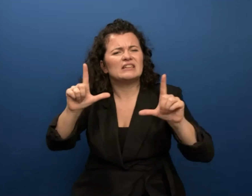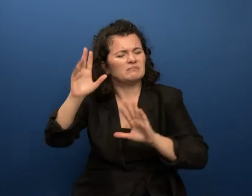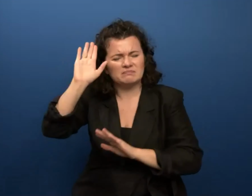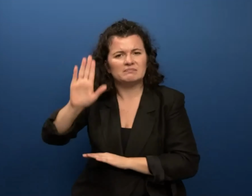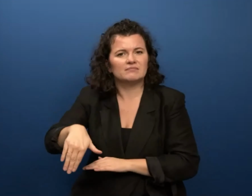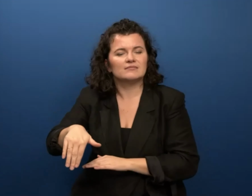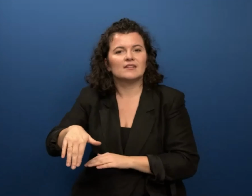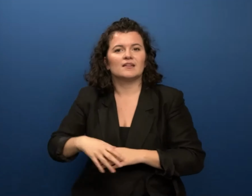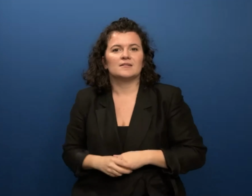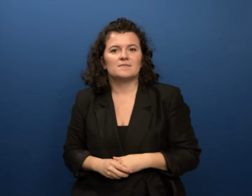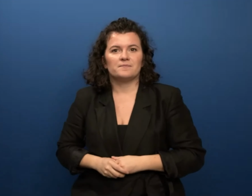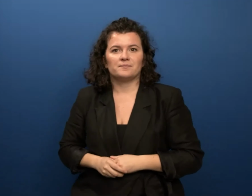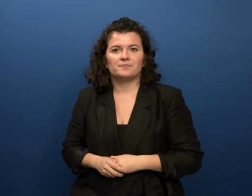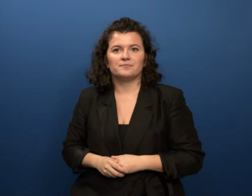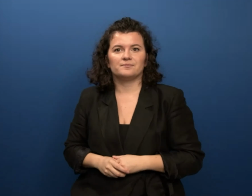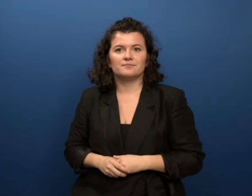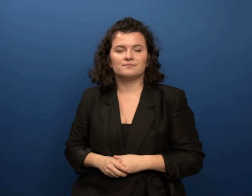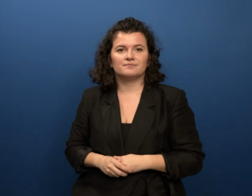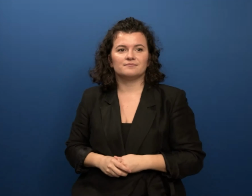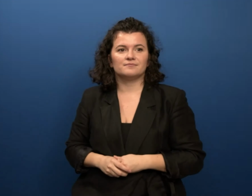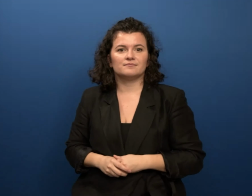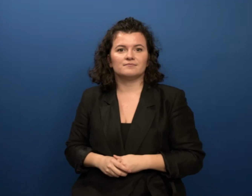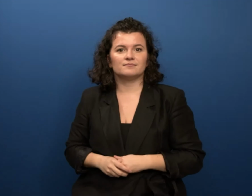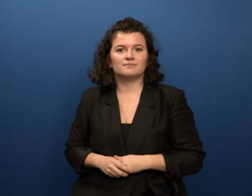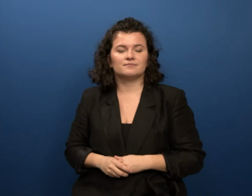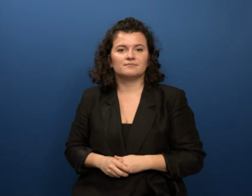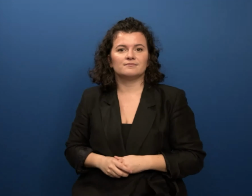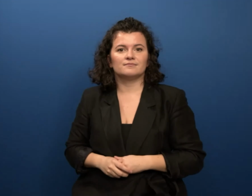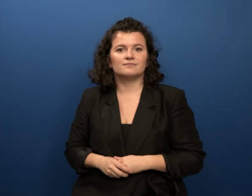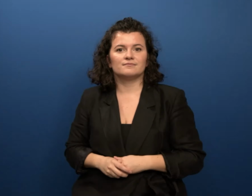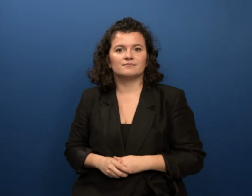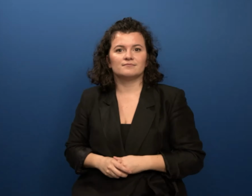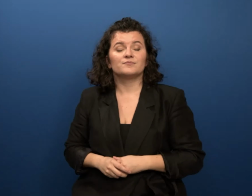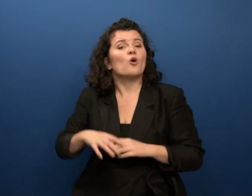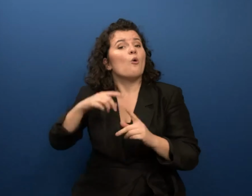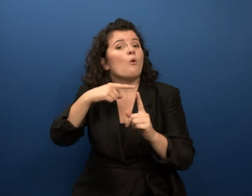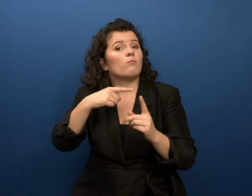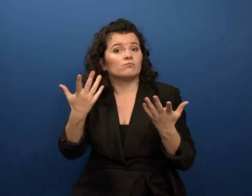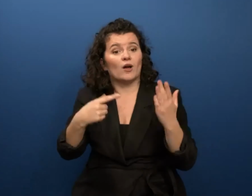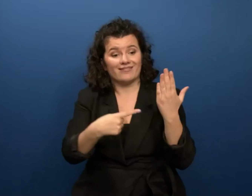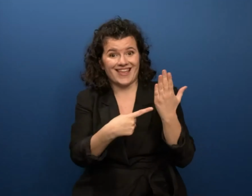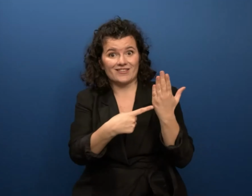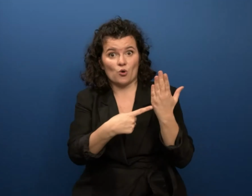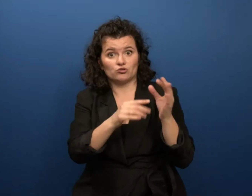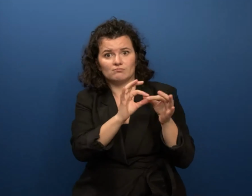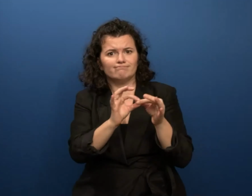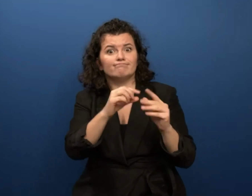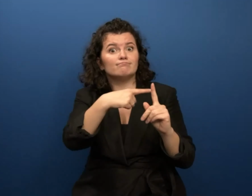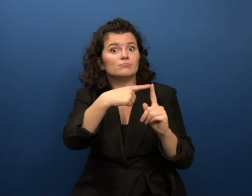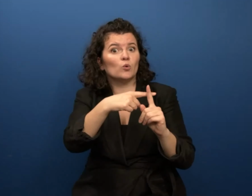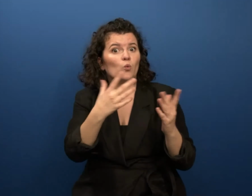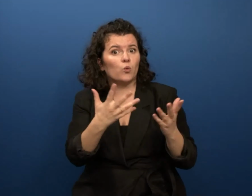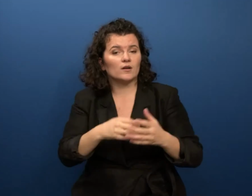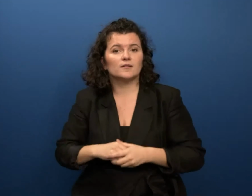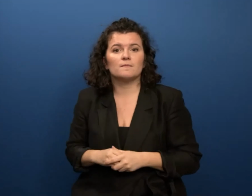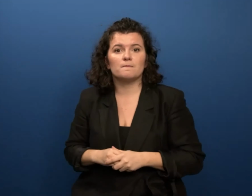So the positive aspect, I was in positive aspect number 2, that is information is well packaged for PWD in